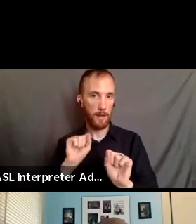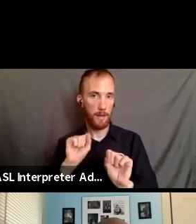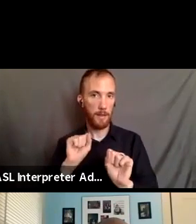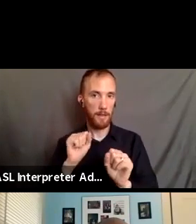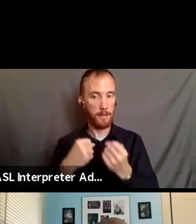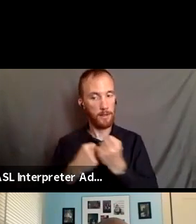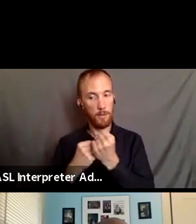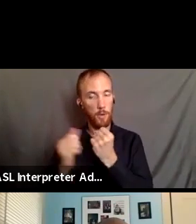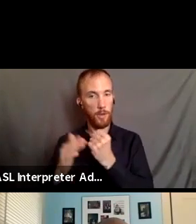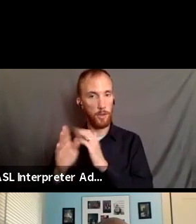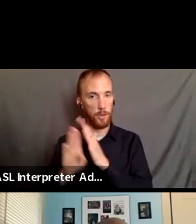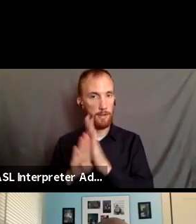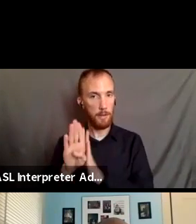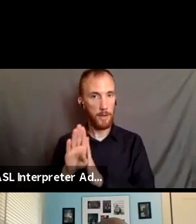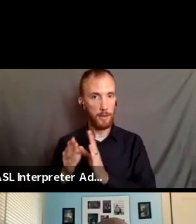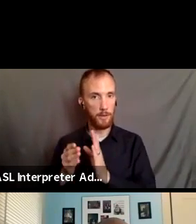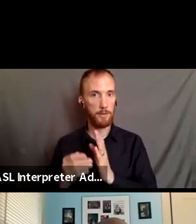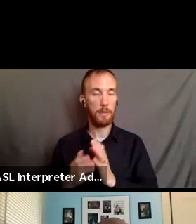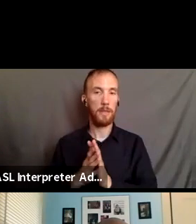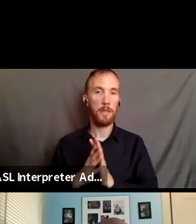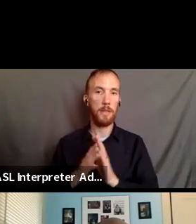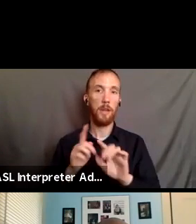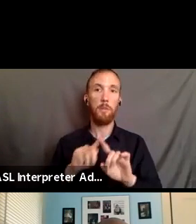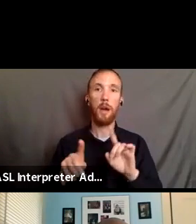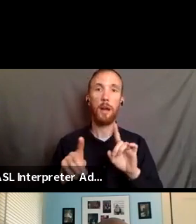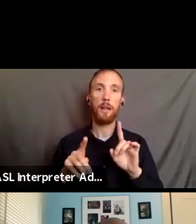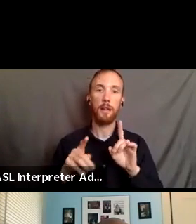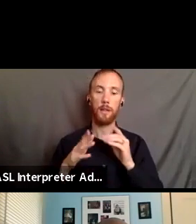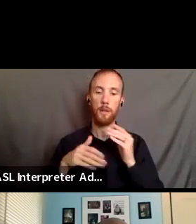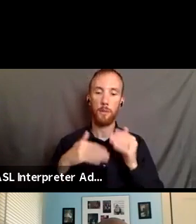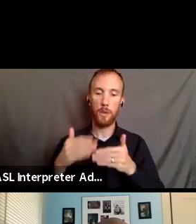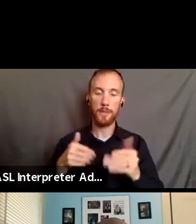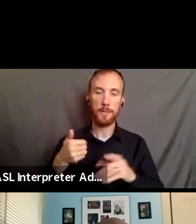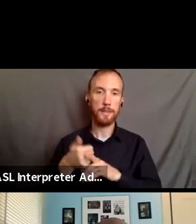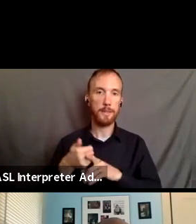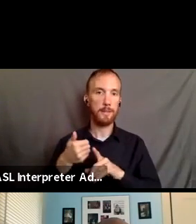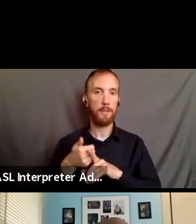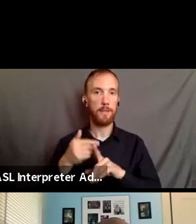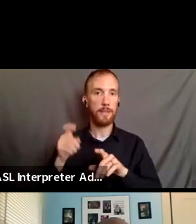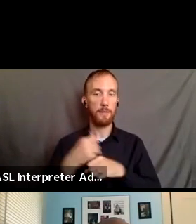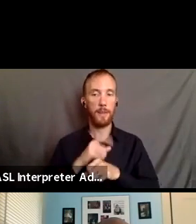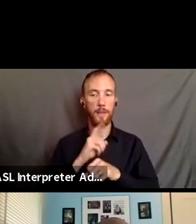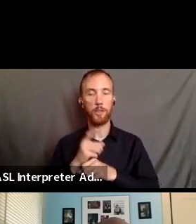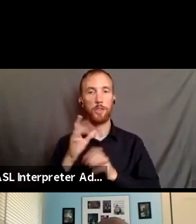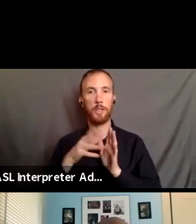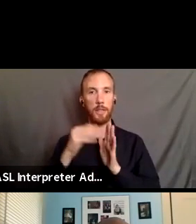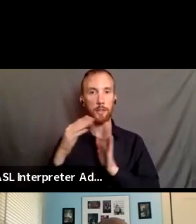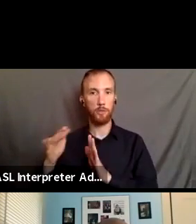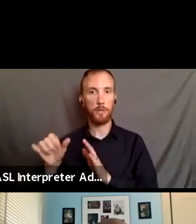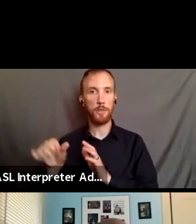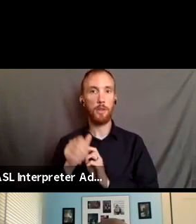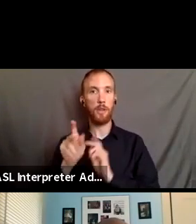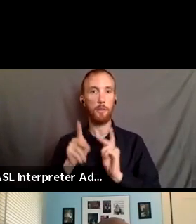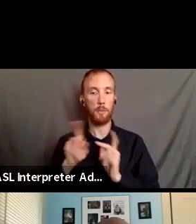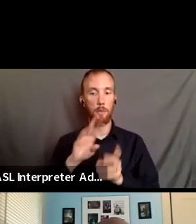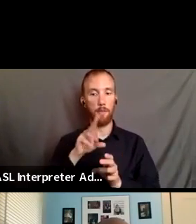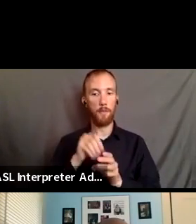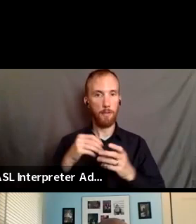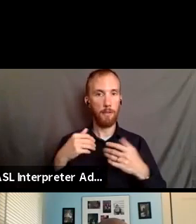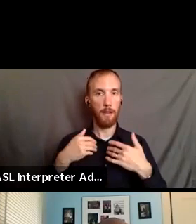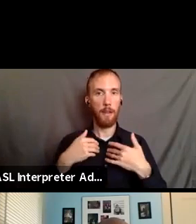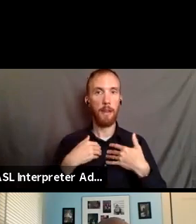but the process if it's going to ensure that students and other stakeholders have voice and that the plans make sense and can actually be made a